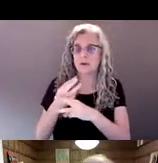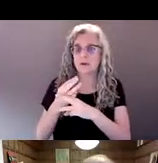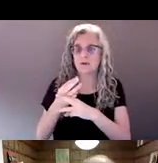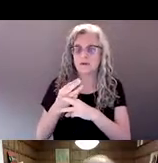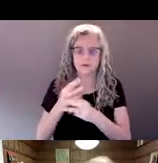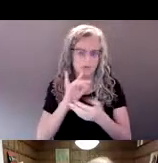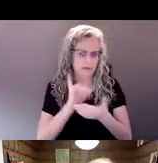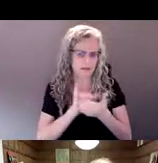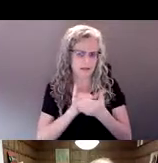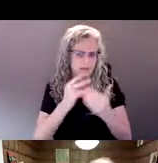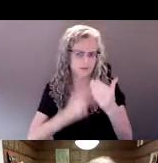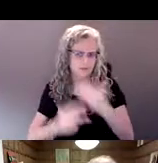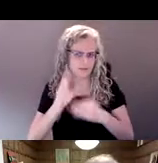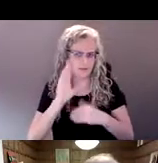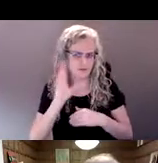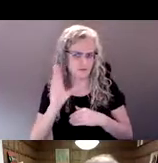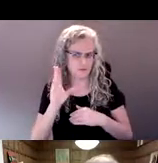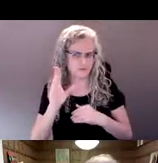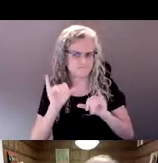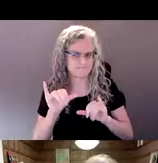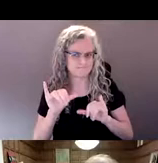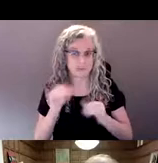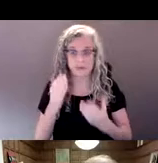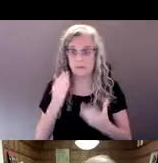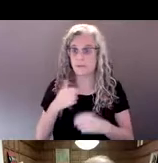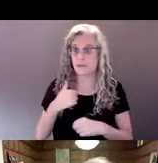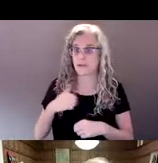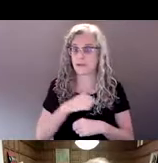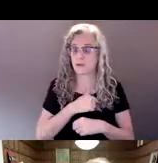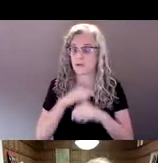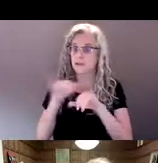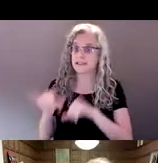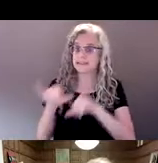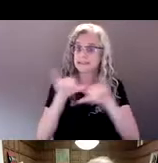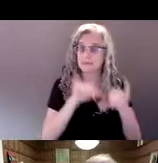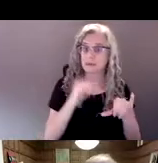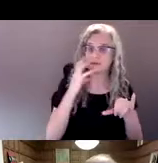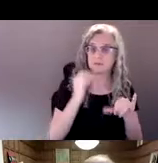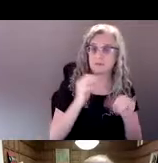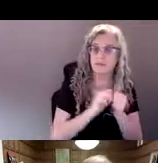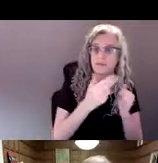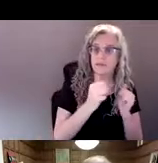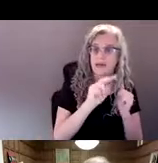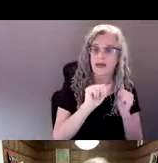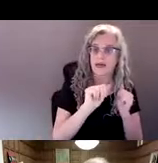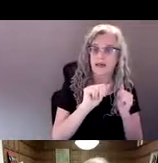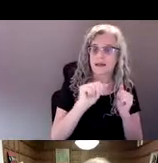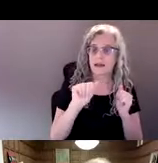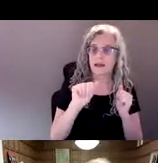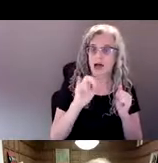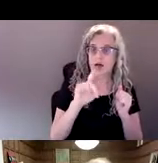future, could we be caught in a similar moment as Hannah Arendt? Are we living through a moment in